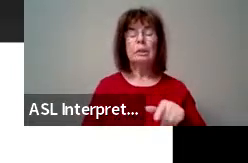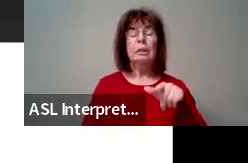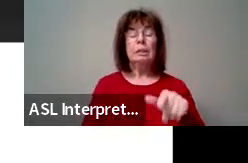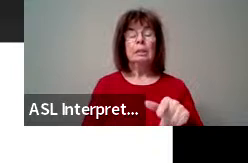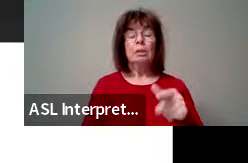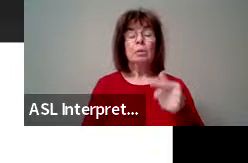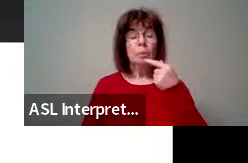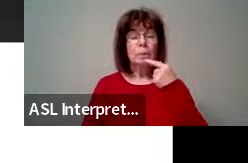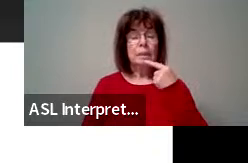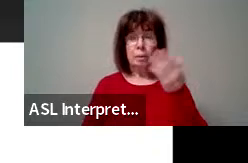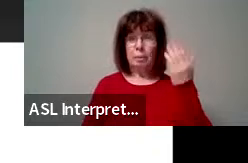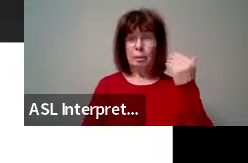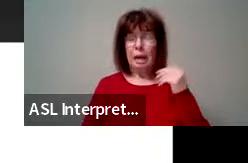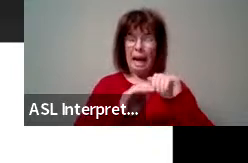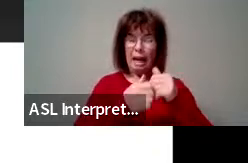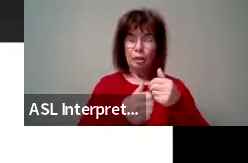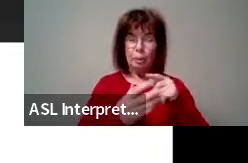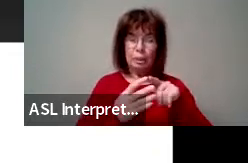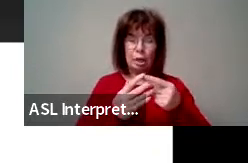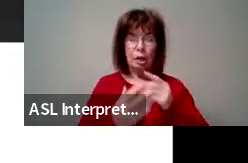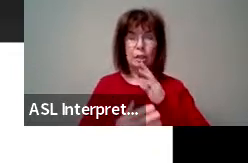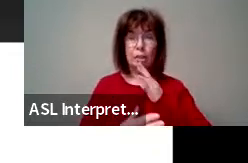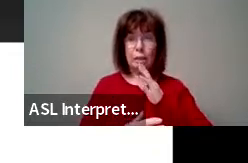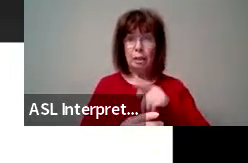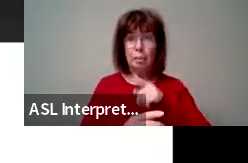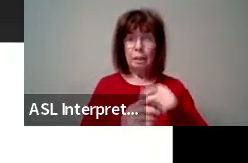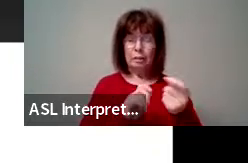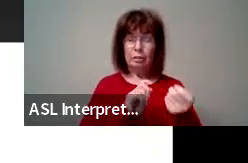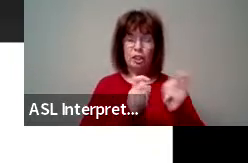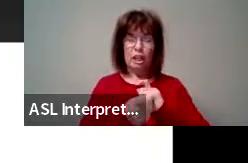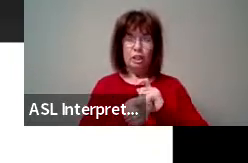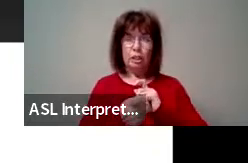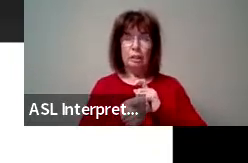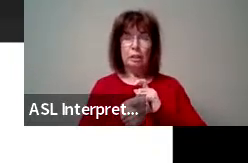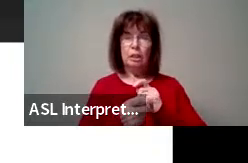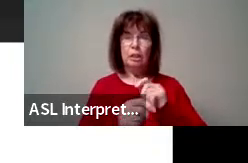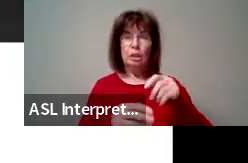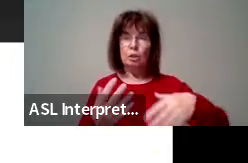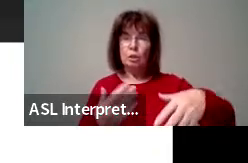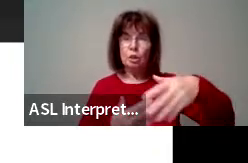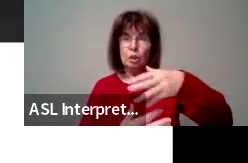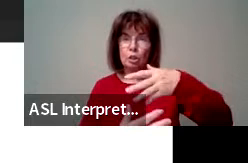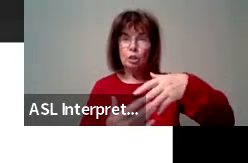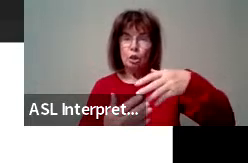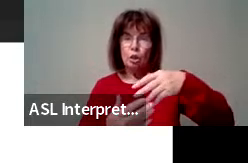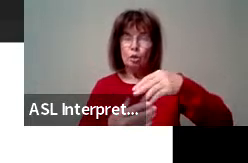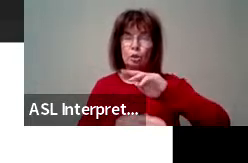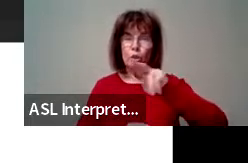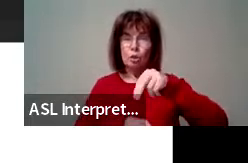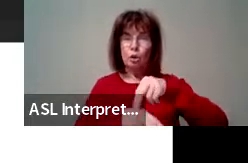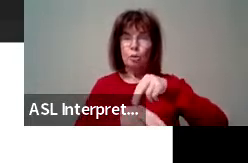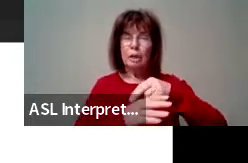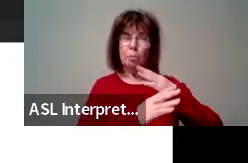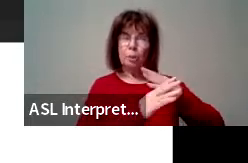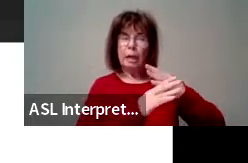earlier. Really, how do we start talking about changing social norms and really protecting our residents, and how do we get those